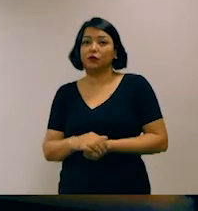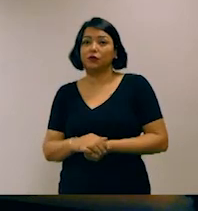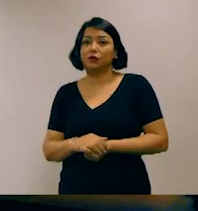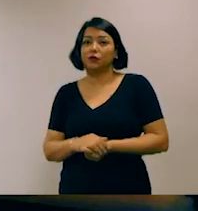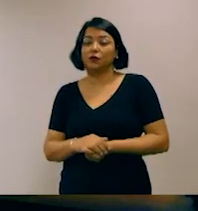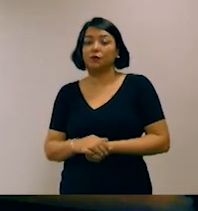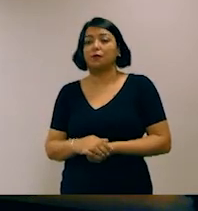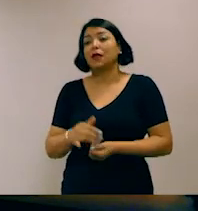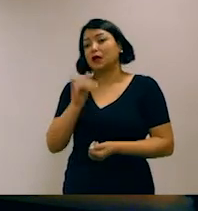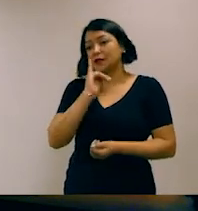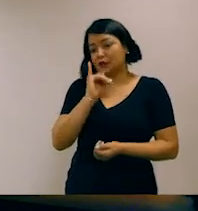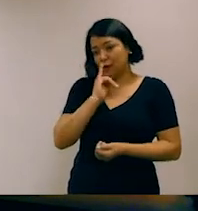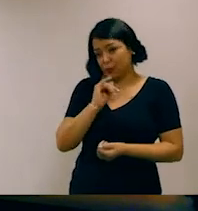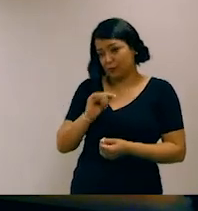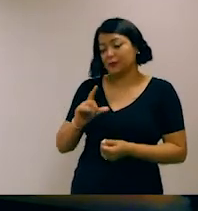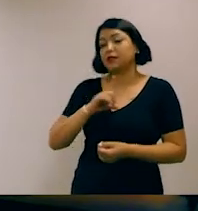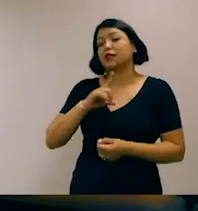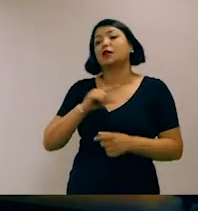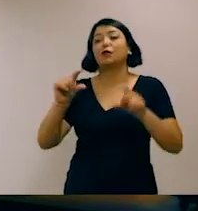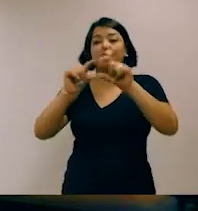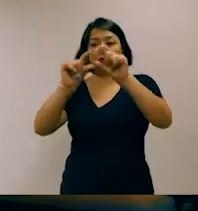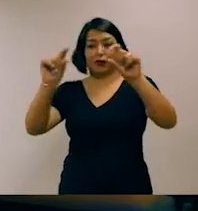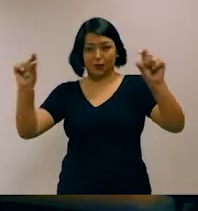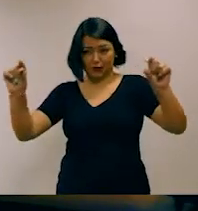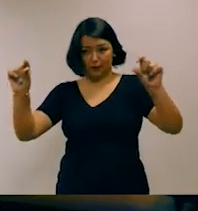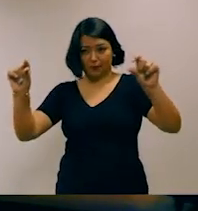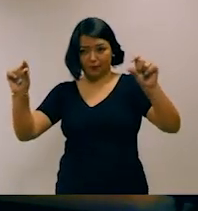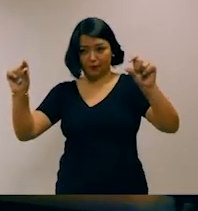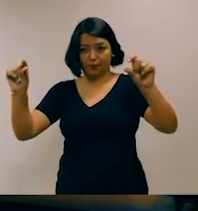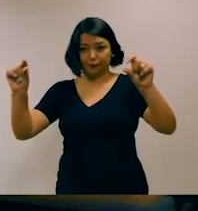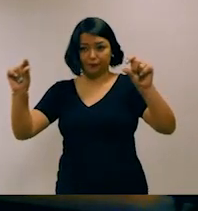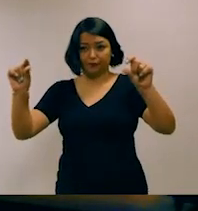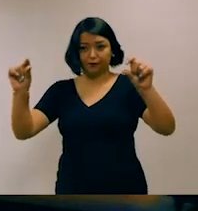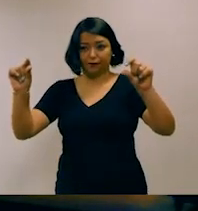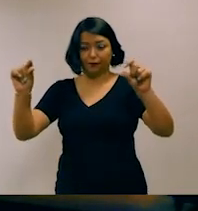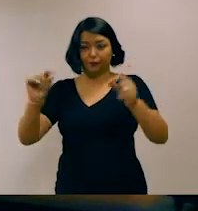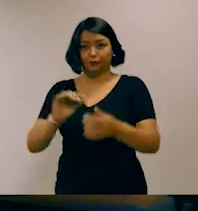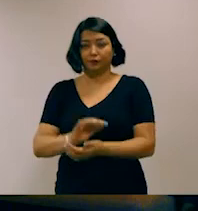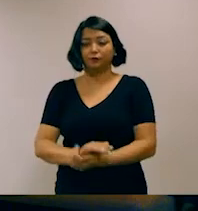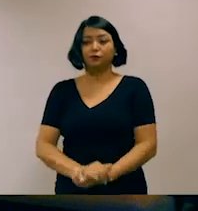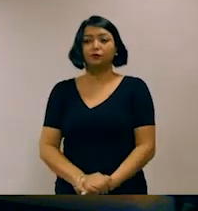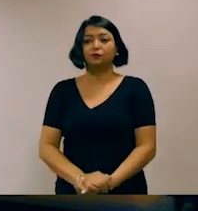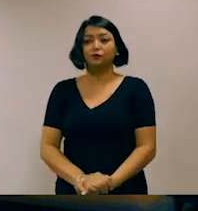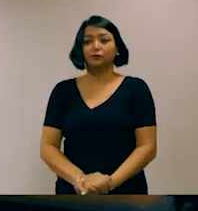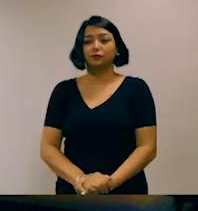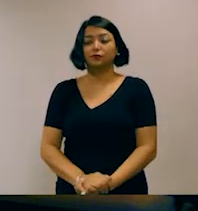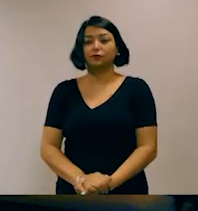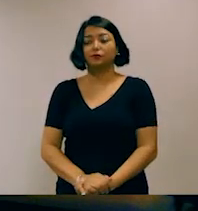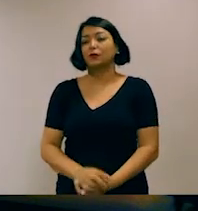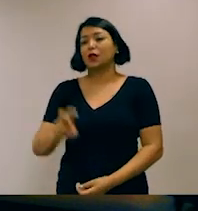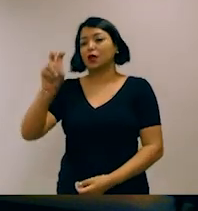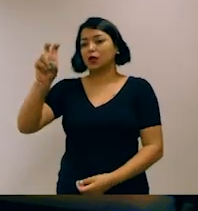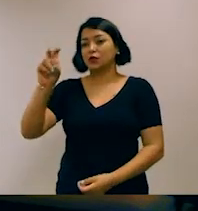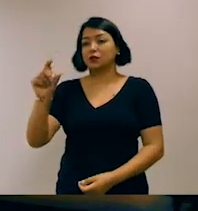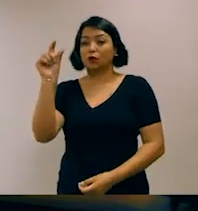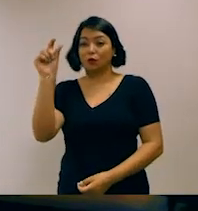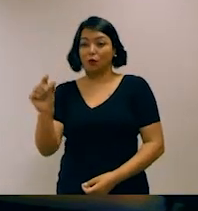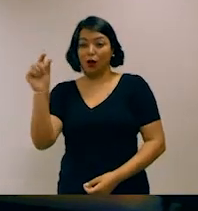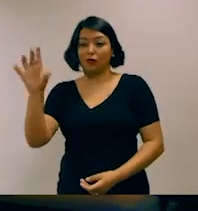Going back a little bit, so if you have in a sentence, let's imagine that you have in a sentence five